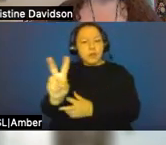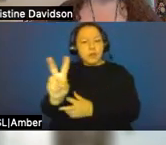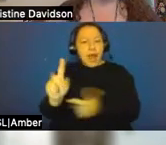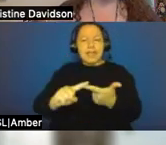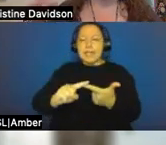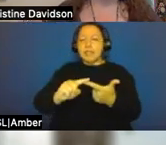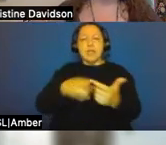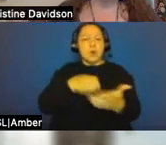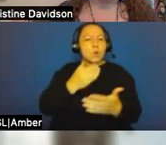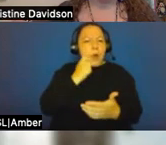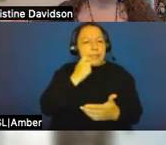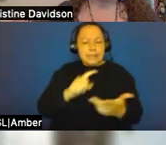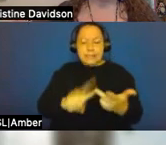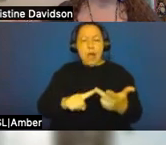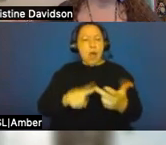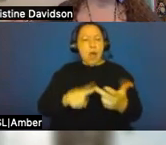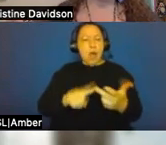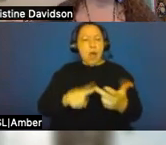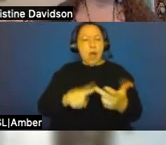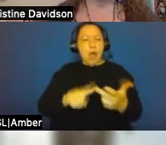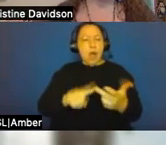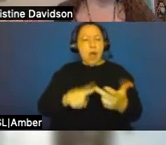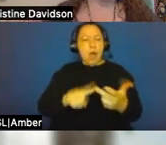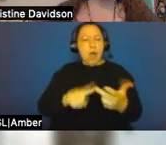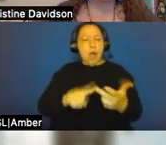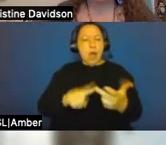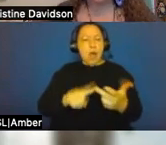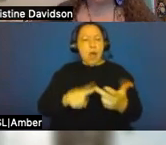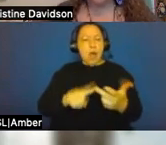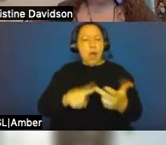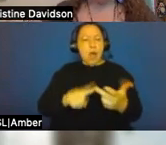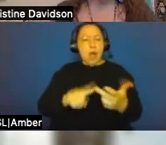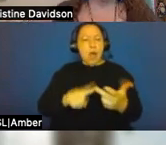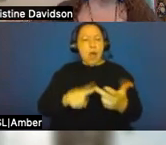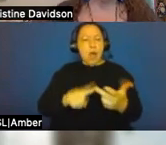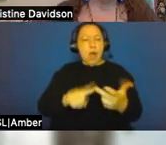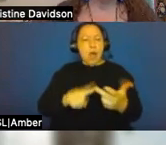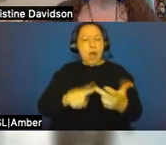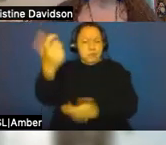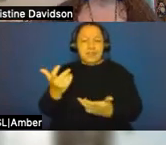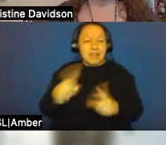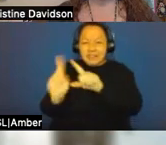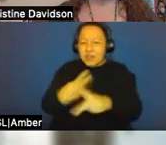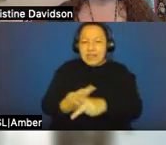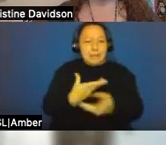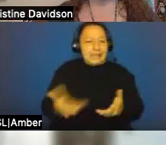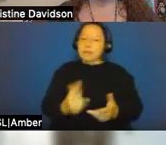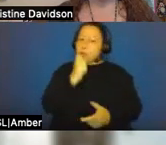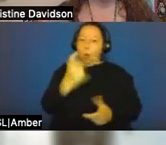patriarchy. There's all kinds of things that can be uncomfortable to talk about. Sexism, homophobia,